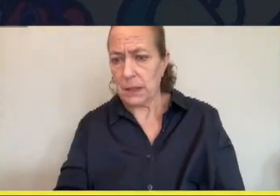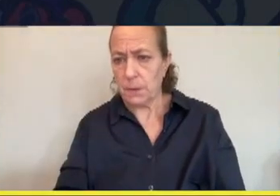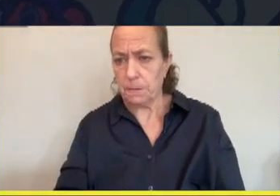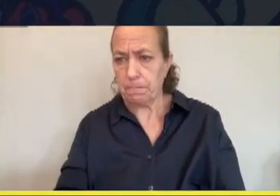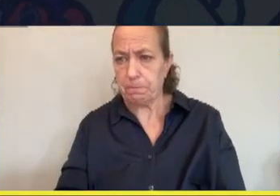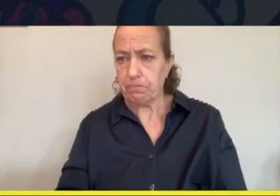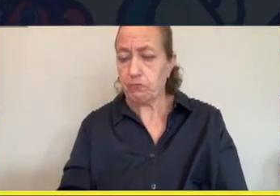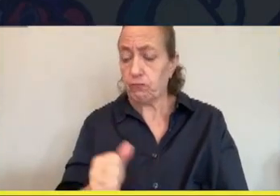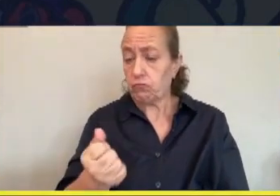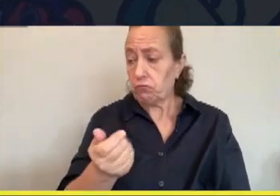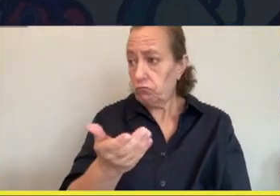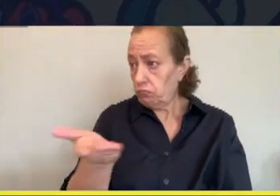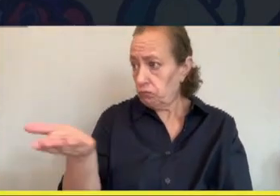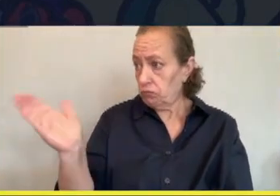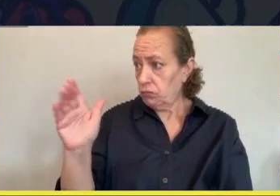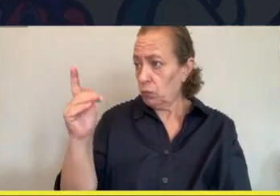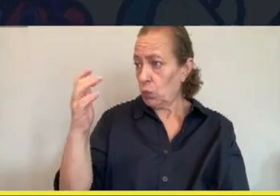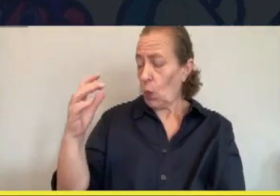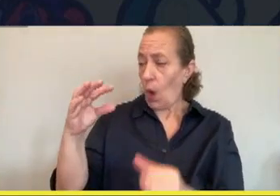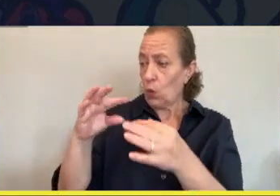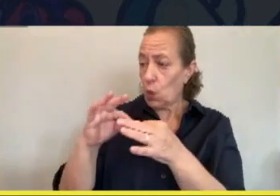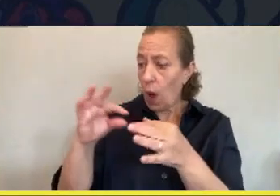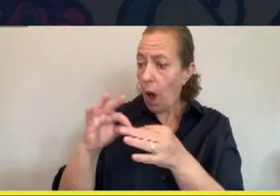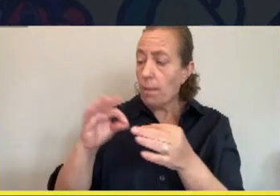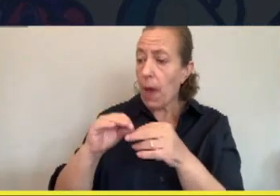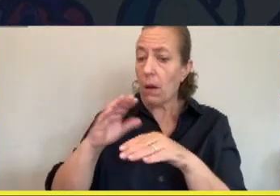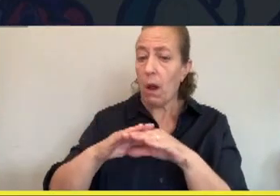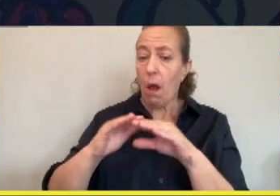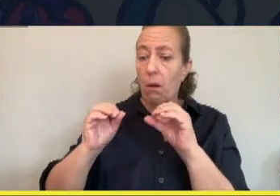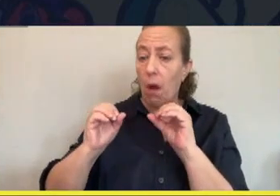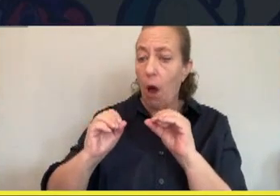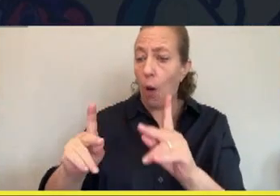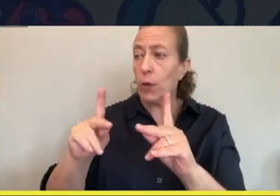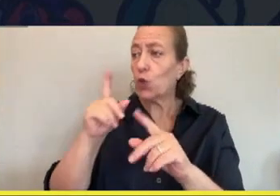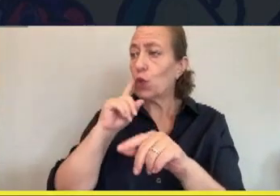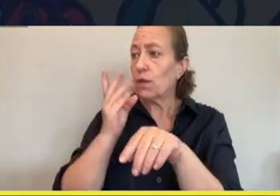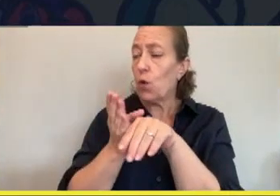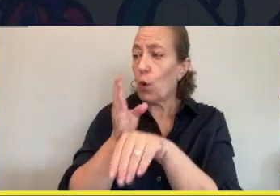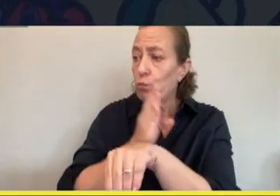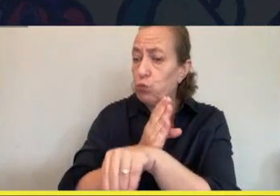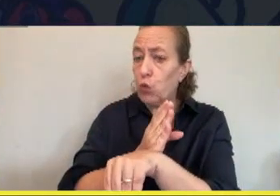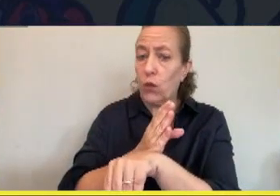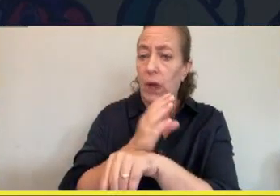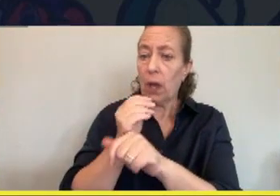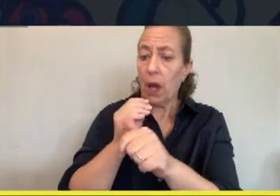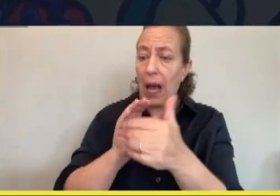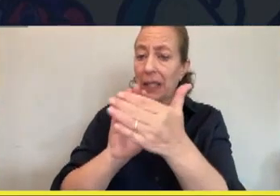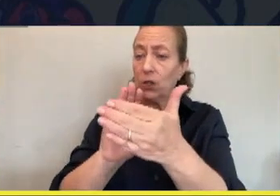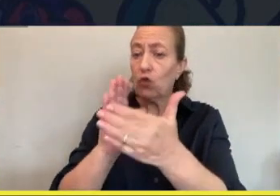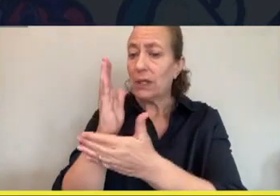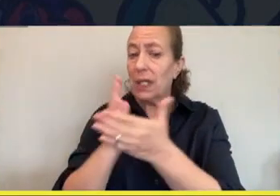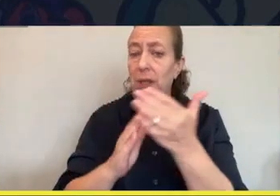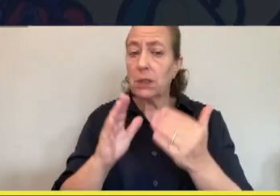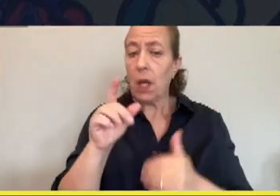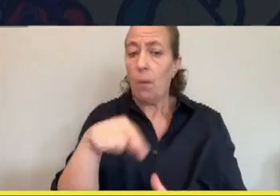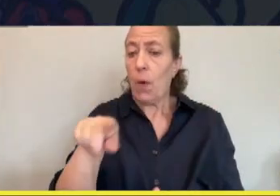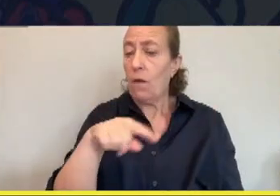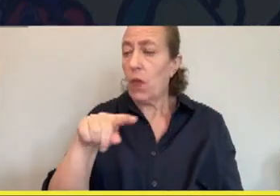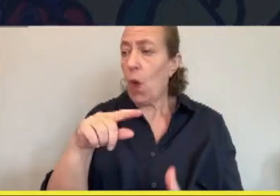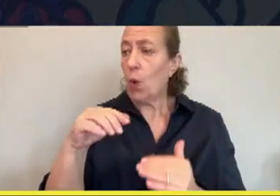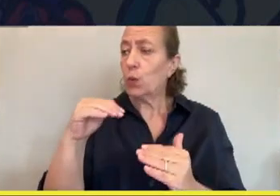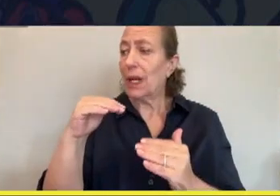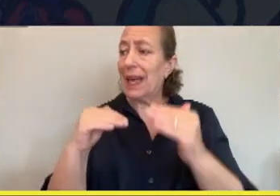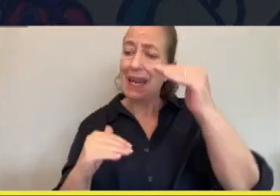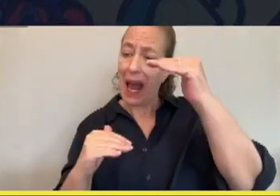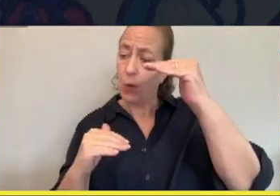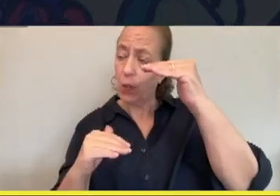on opportunities for improving and addressing some of the inequities that were described within the context of Medicaid,